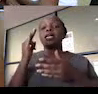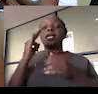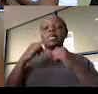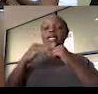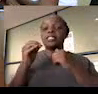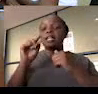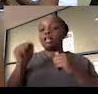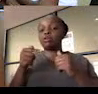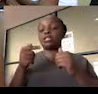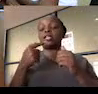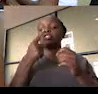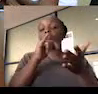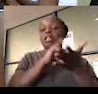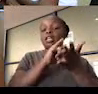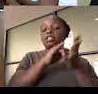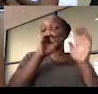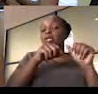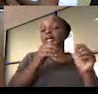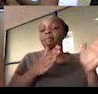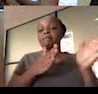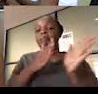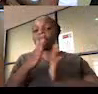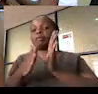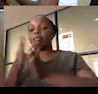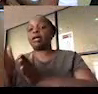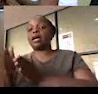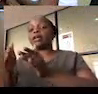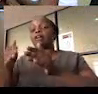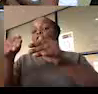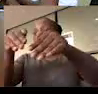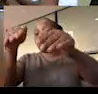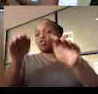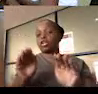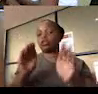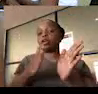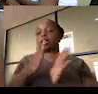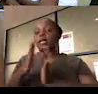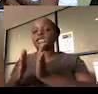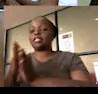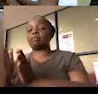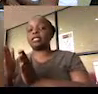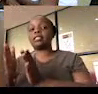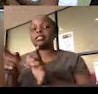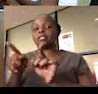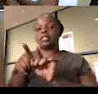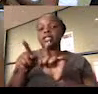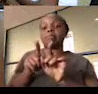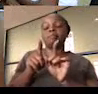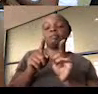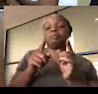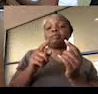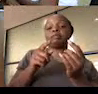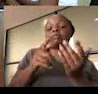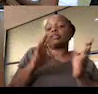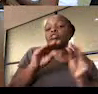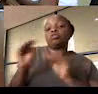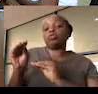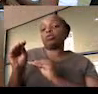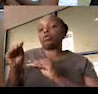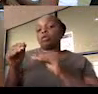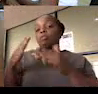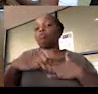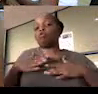I was to go and claim, because she was a member, and she was telling me all the time that in case I die, these people are supposed